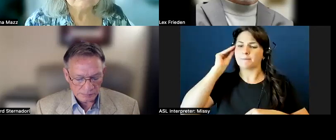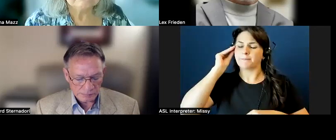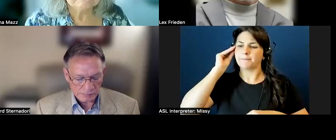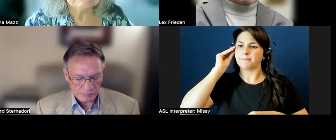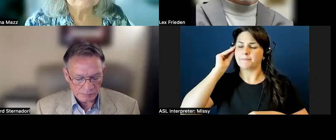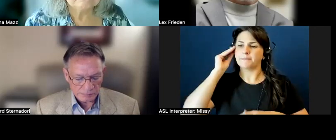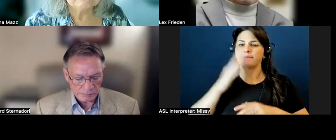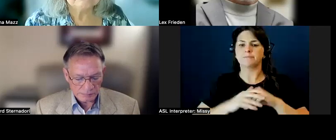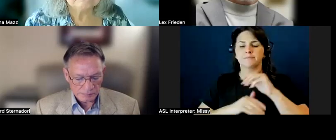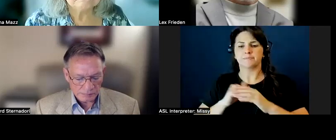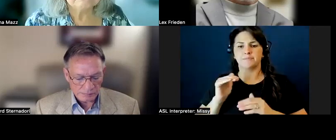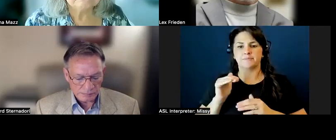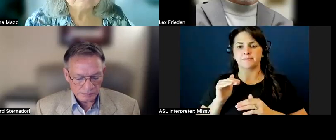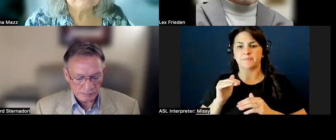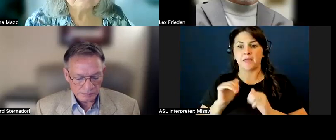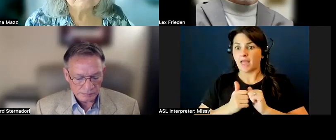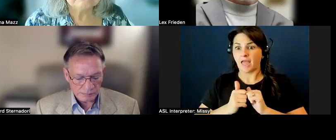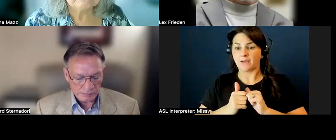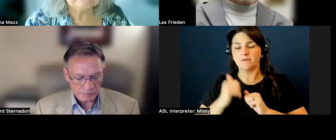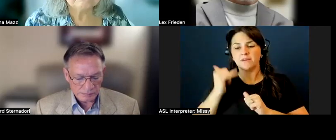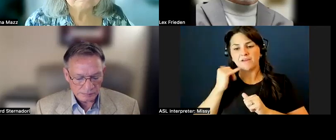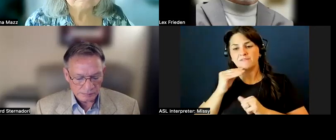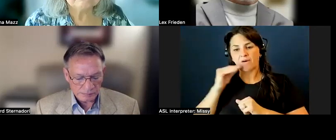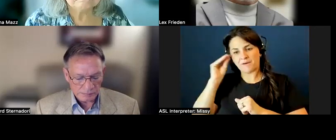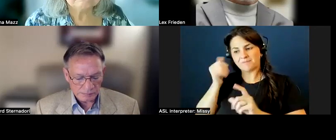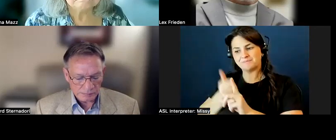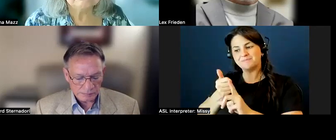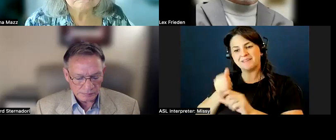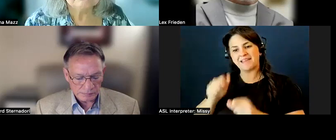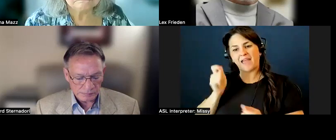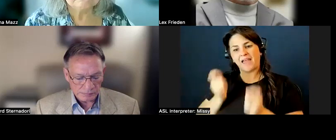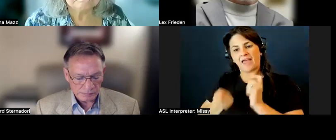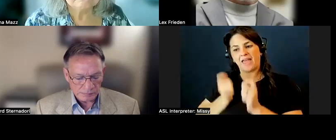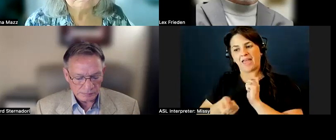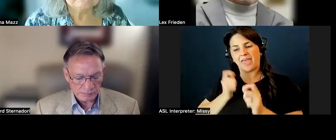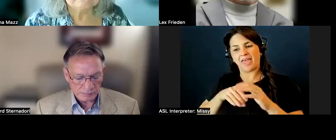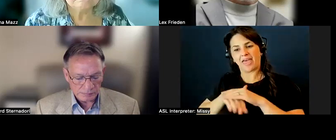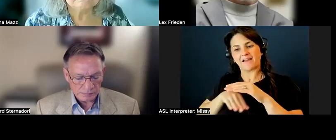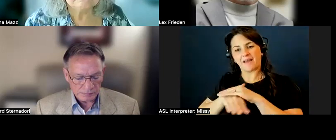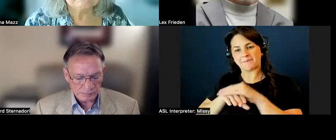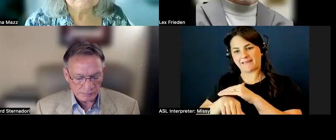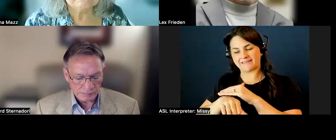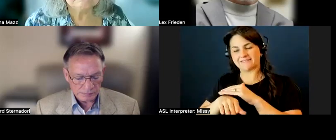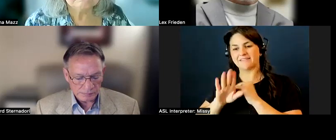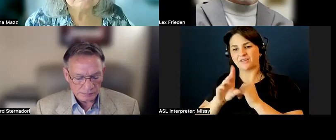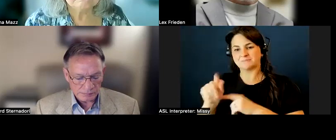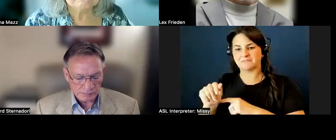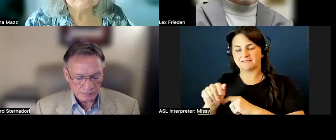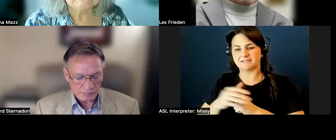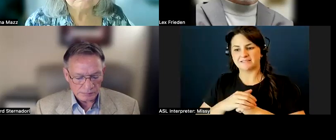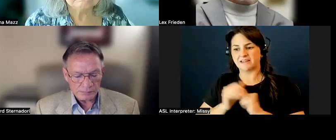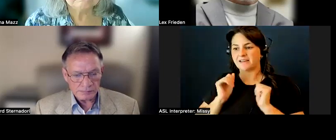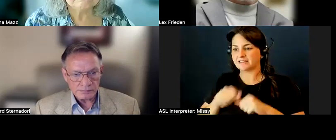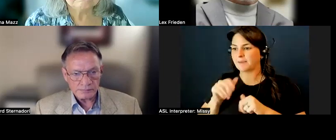be so is if their homes can accommodate them, if they're built to accommodate disabilities, if they're built to make